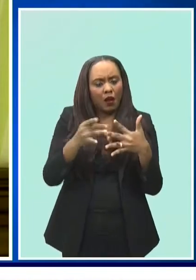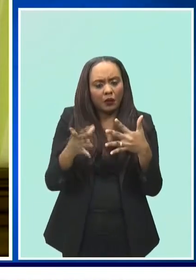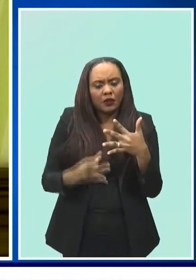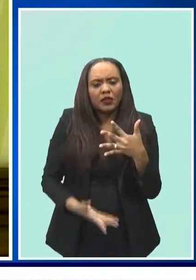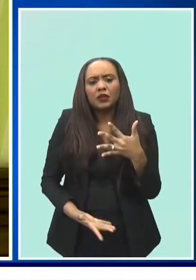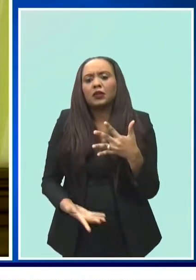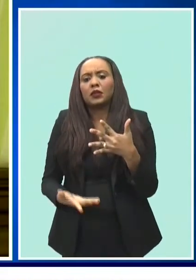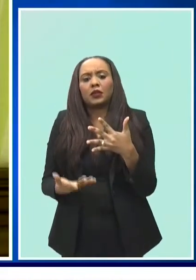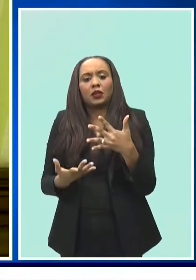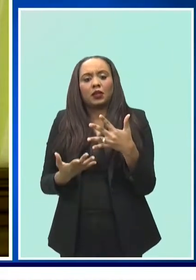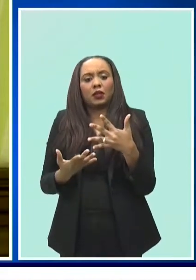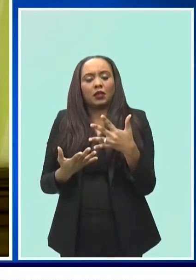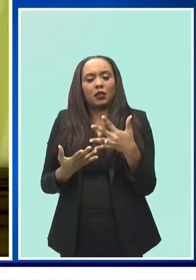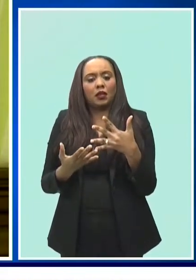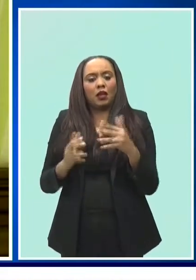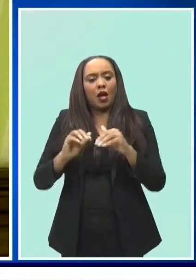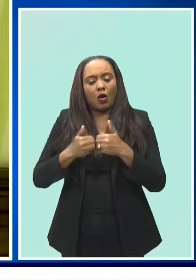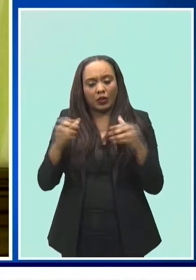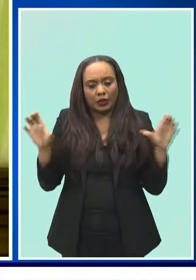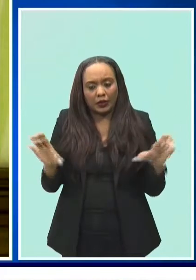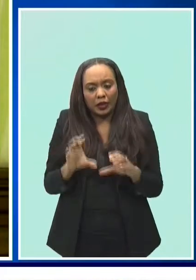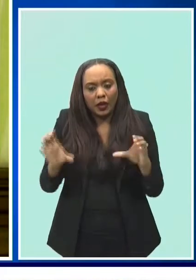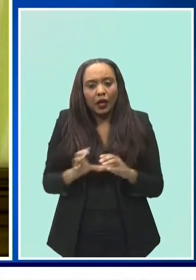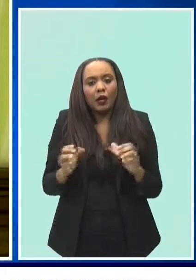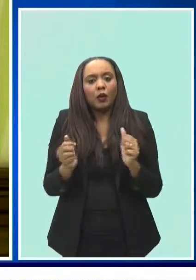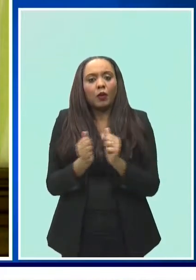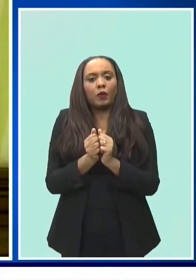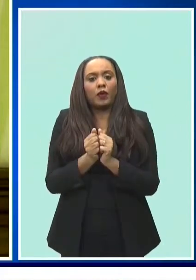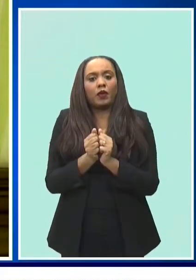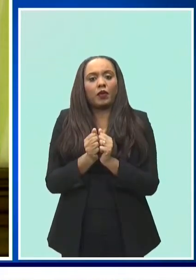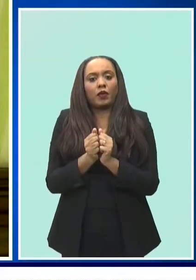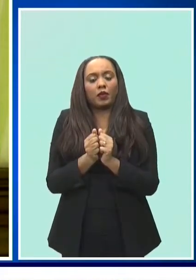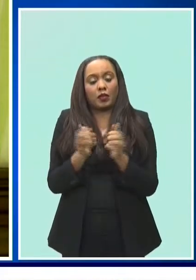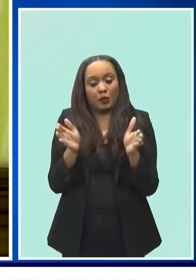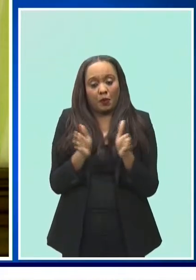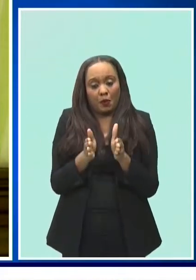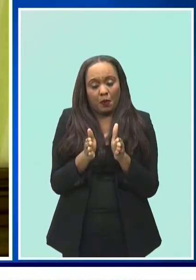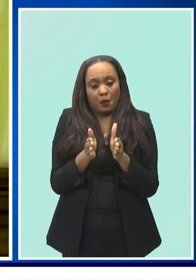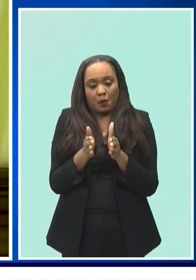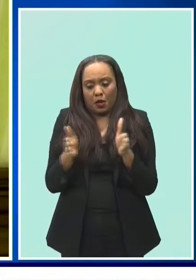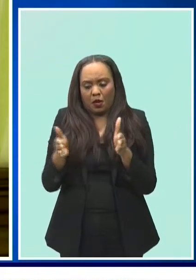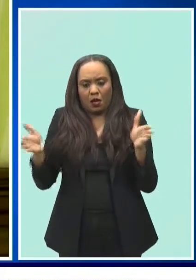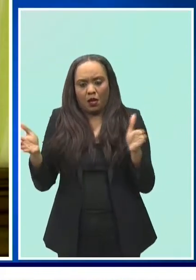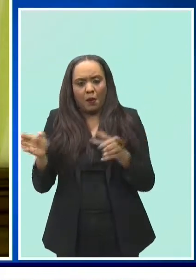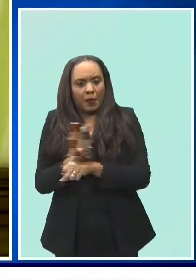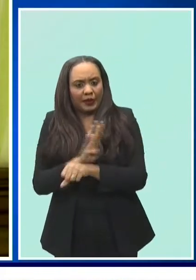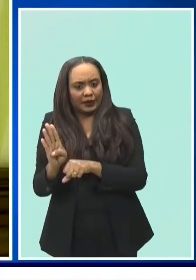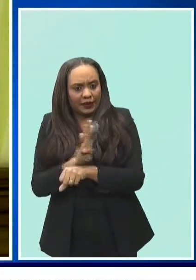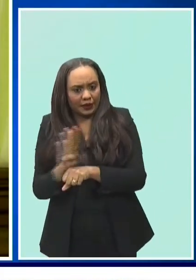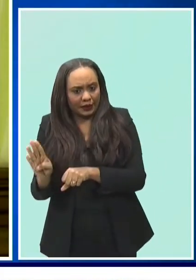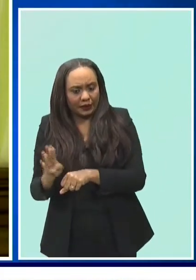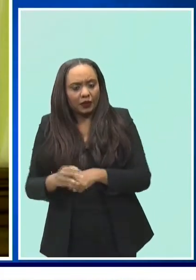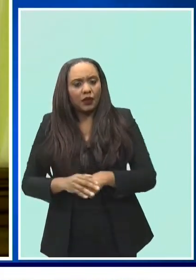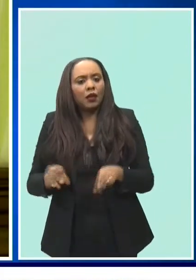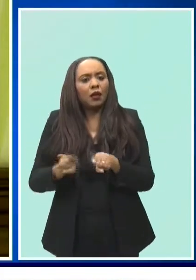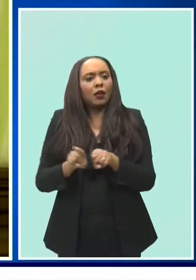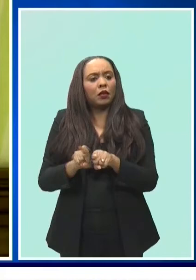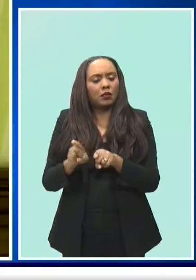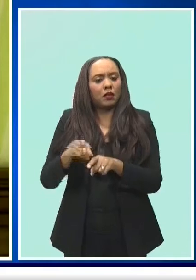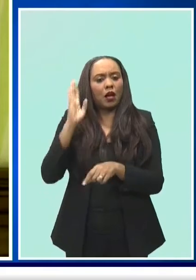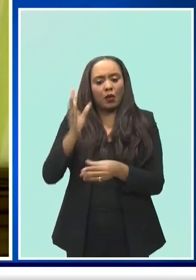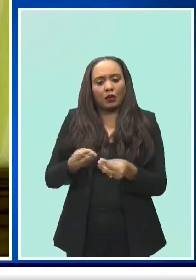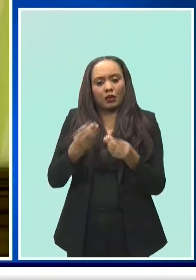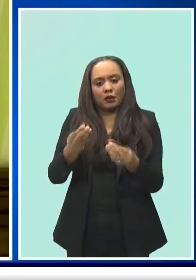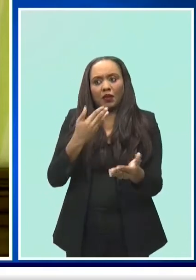operational efficiencies within our MSME sector, while the private sector will provide innovative